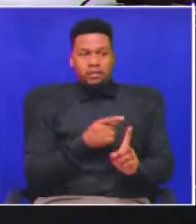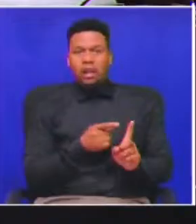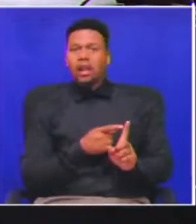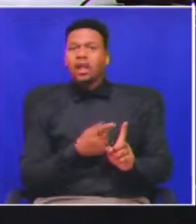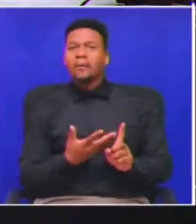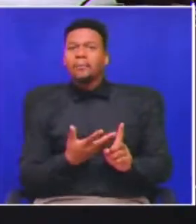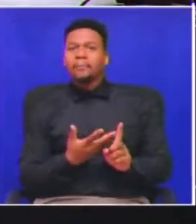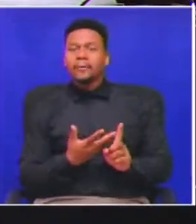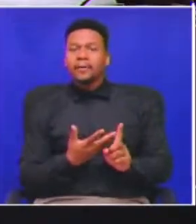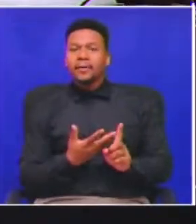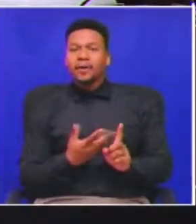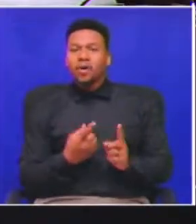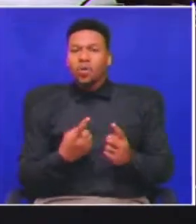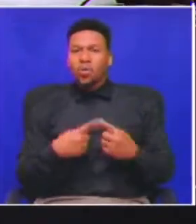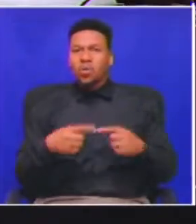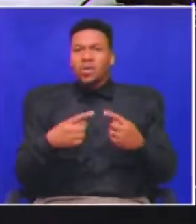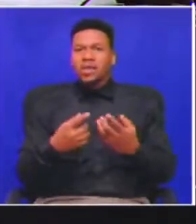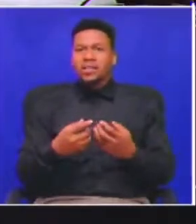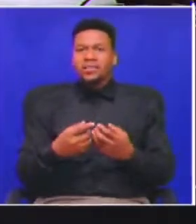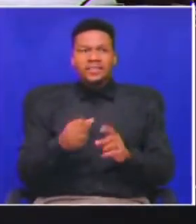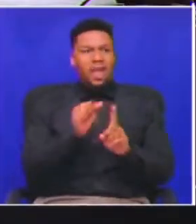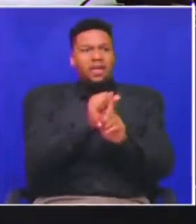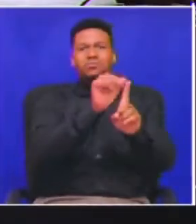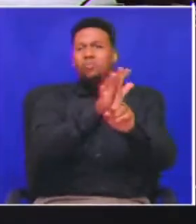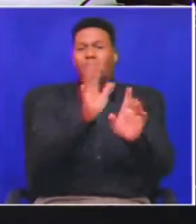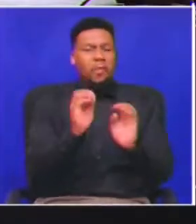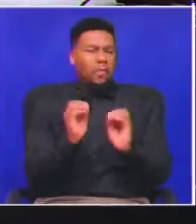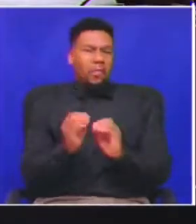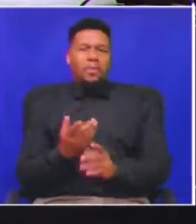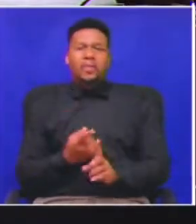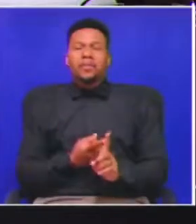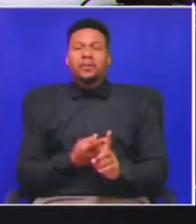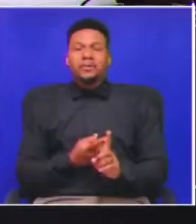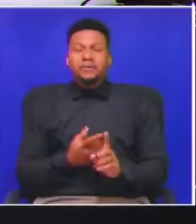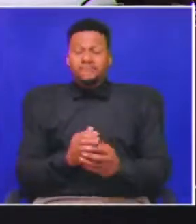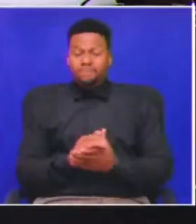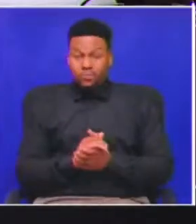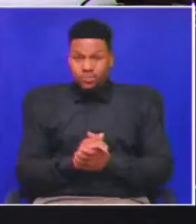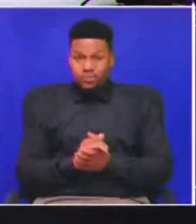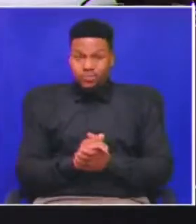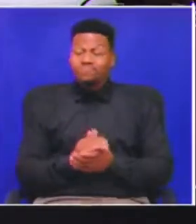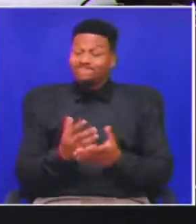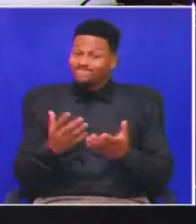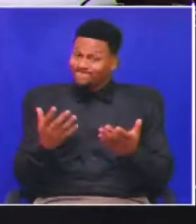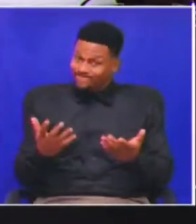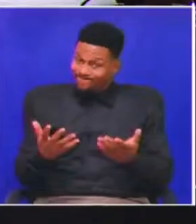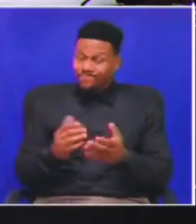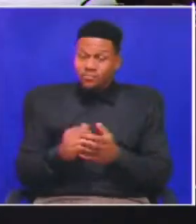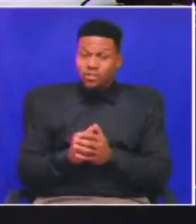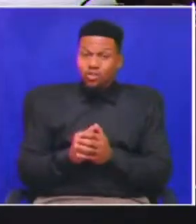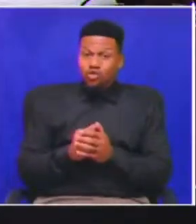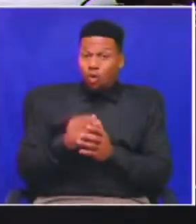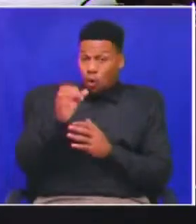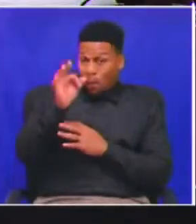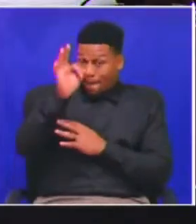And therefore, as we have often said, policing or fighting crime